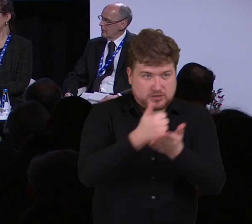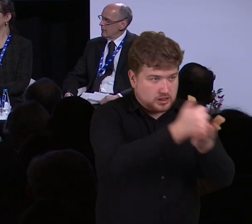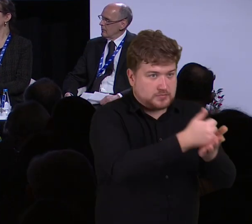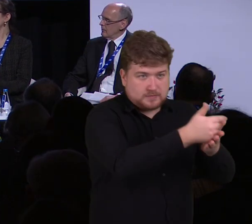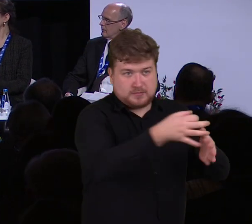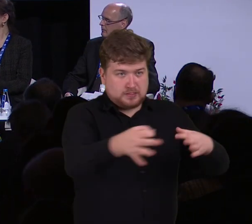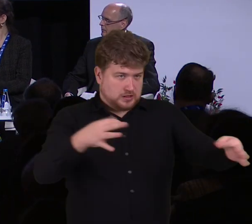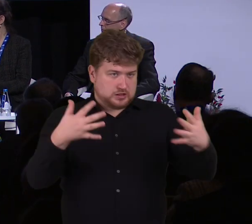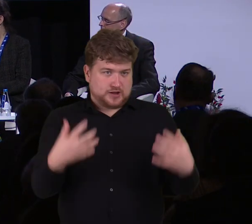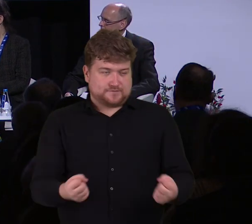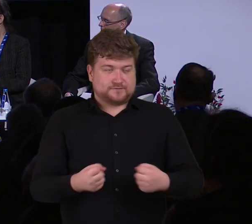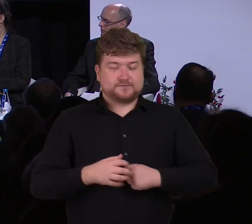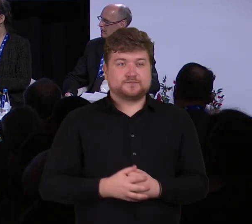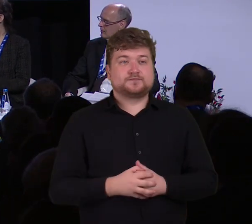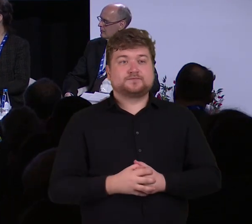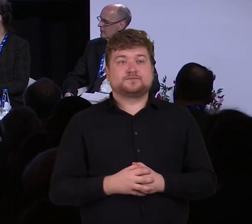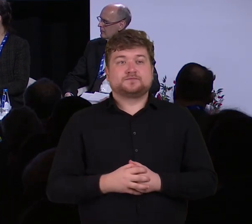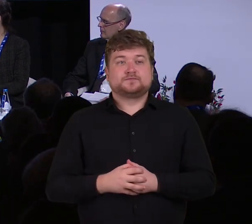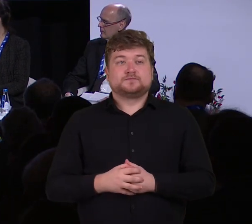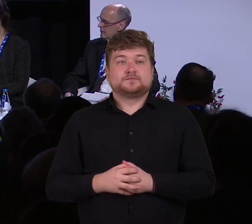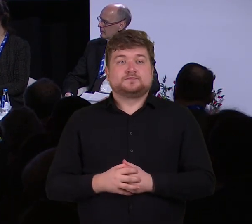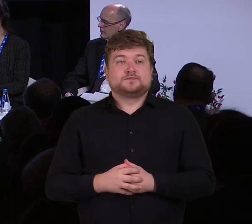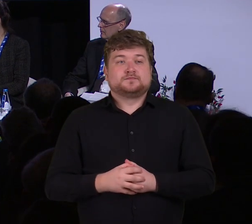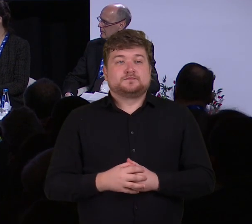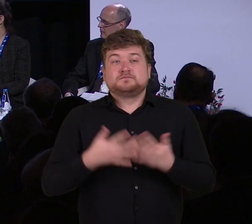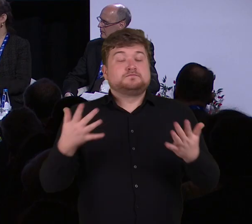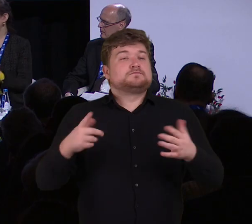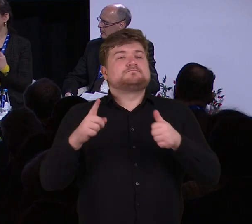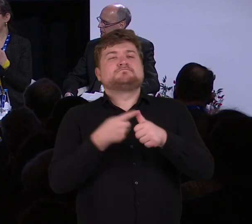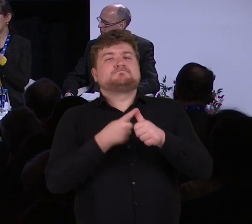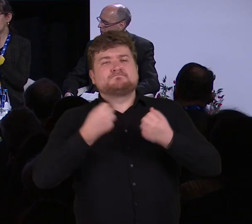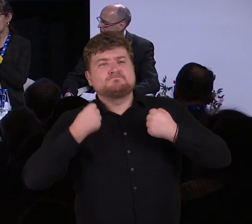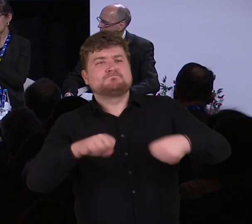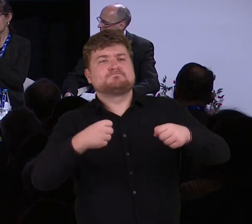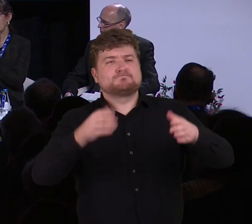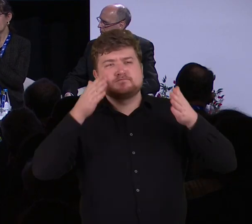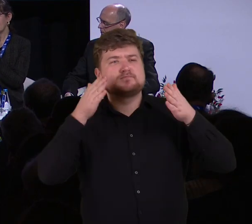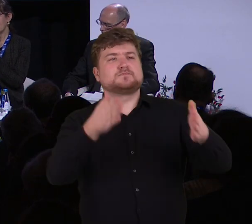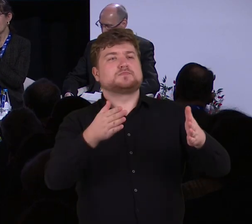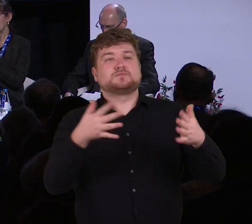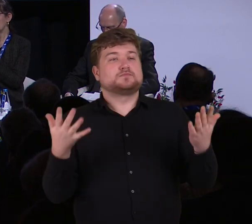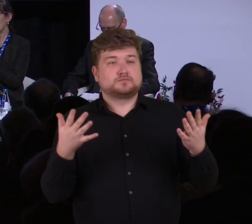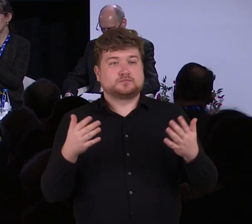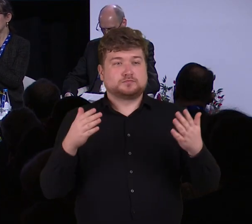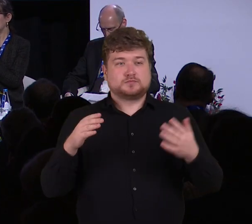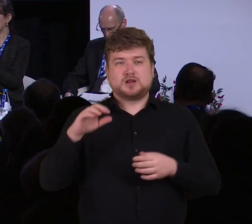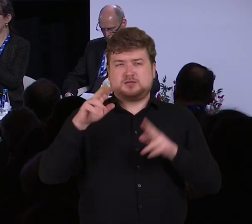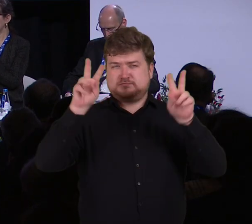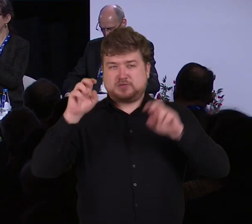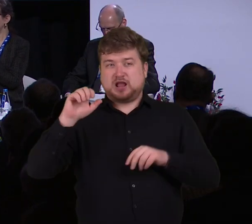called Action Cœur de Ville, Heart of Town Action, and it is aimed to